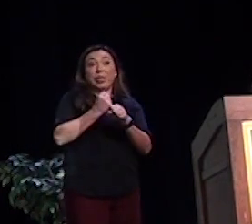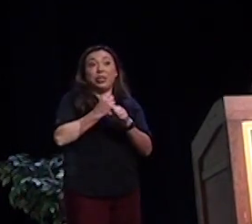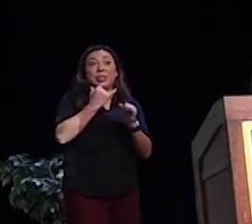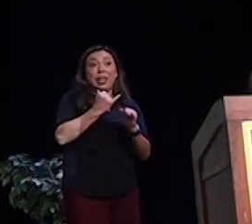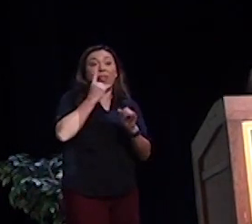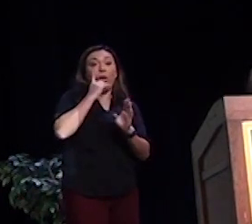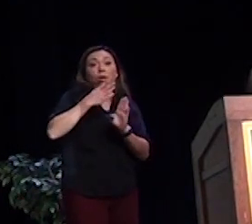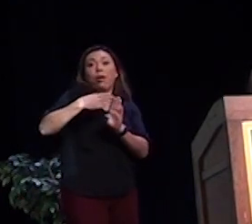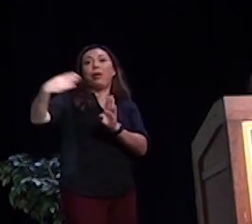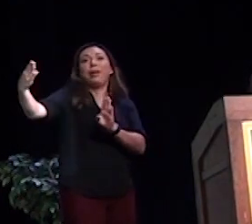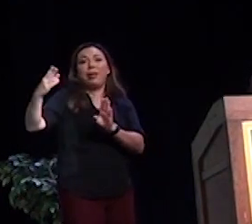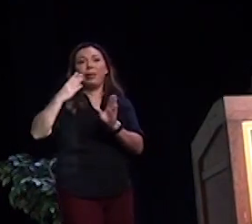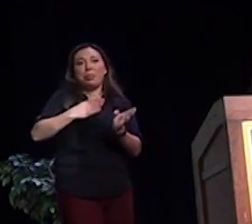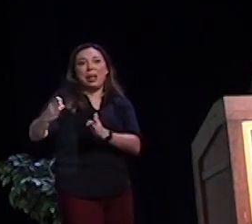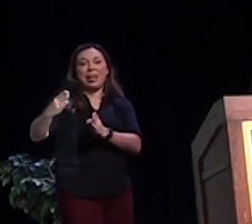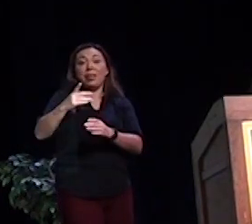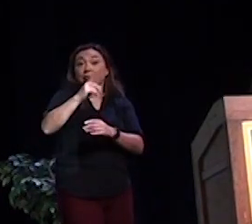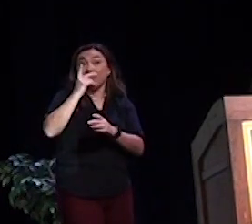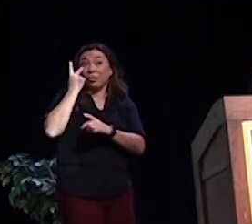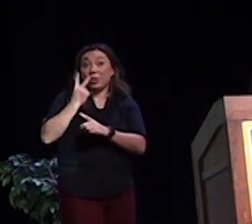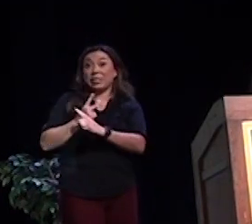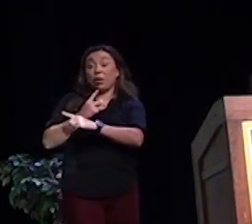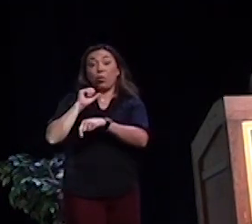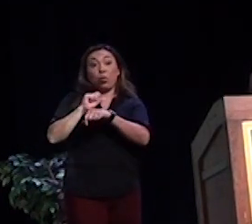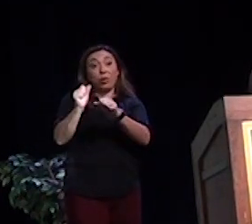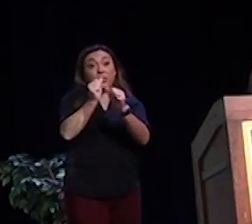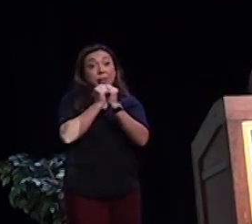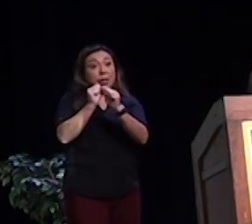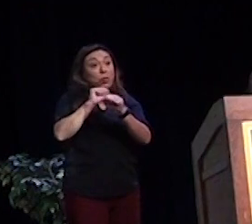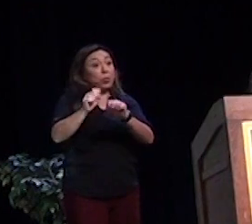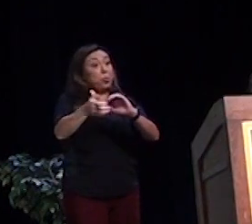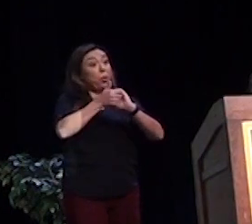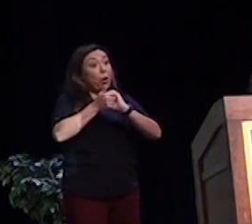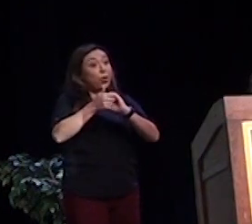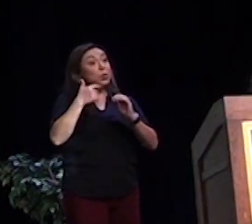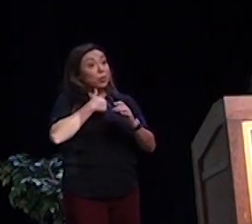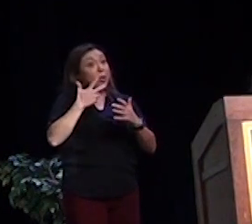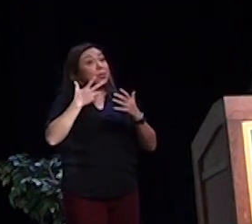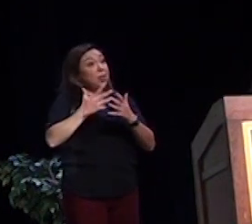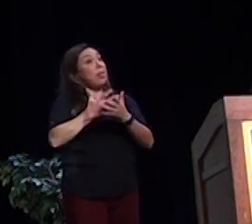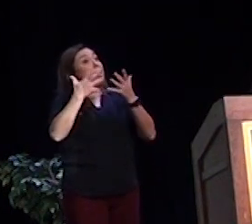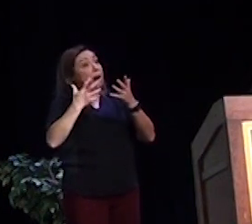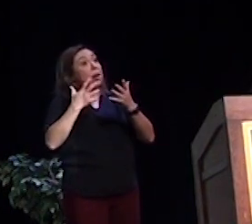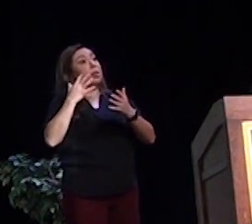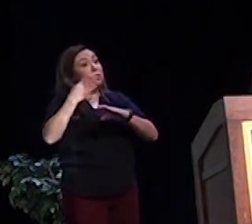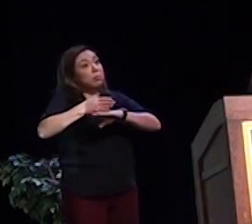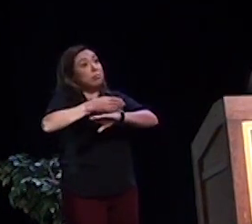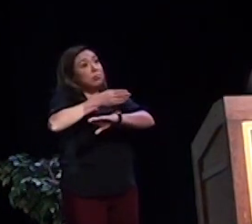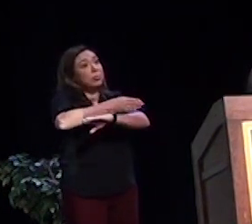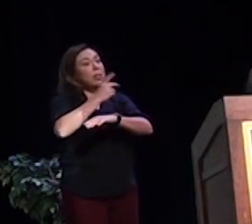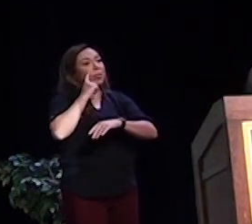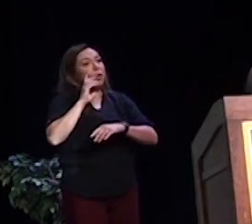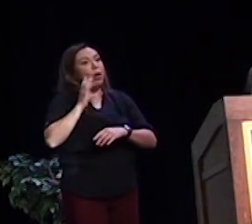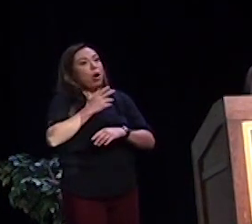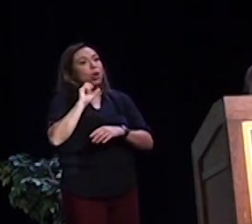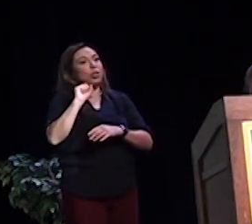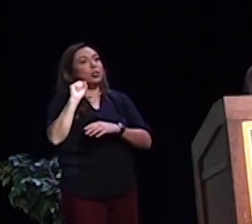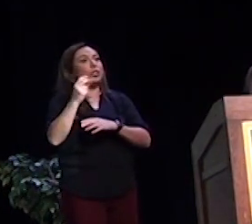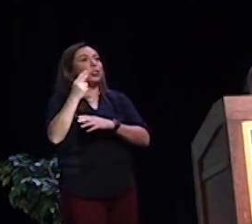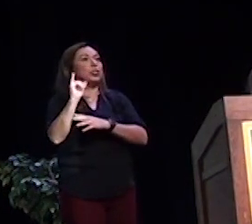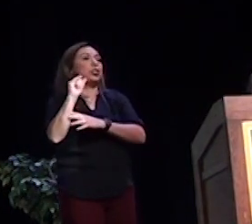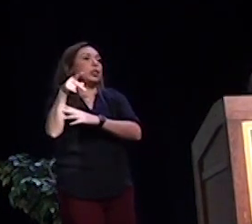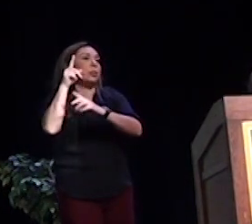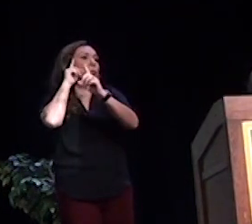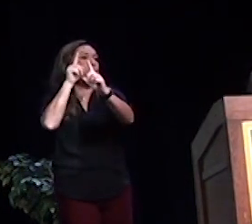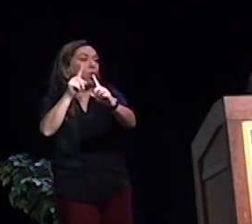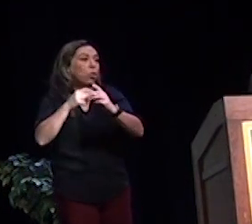plan, and you can see that working together with our partners, we've really made a lot of progress toward the SHIP goals. Our plan is to not